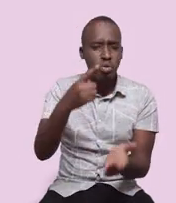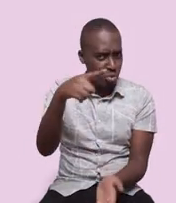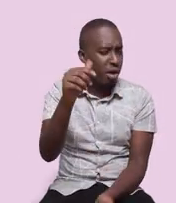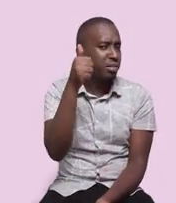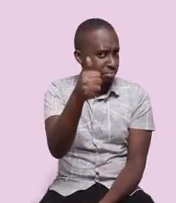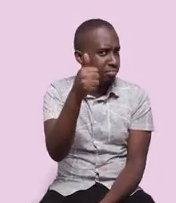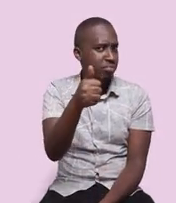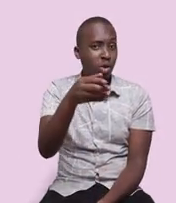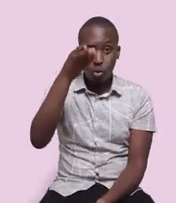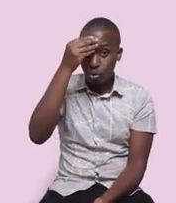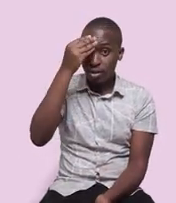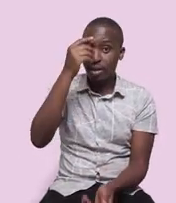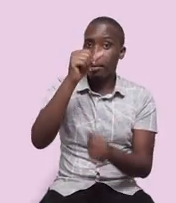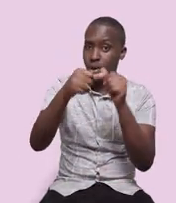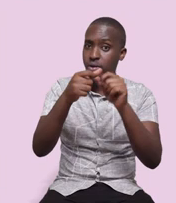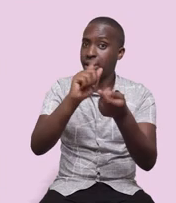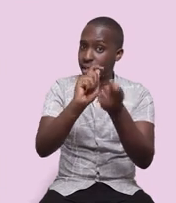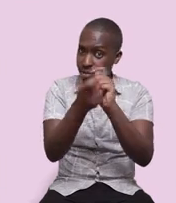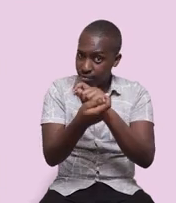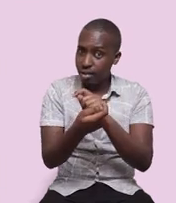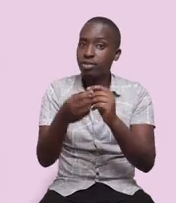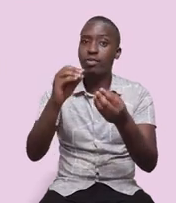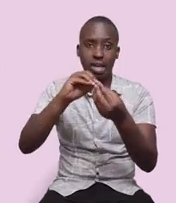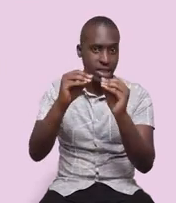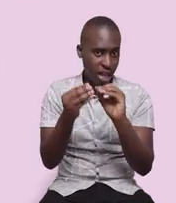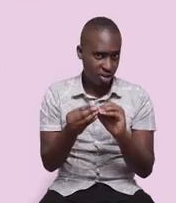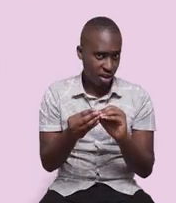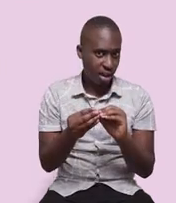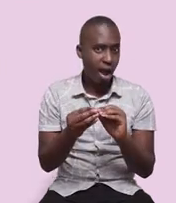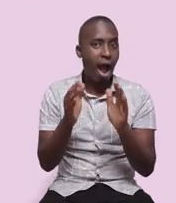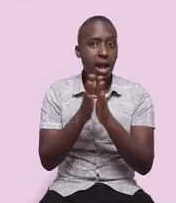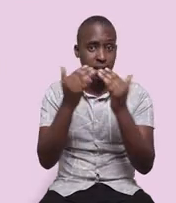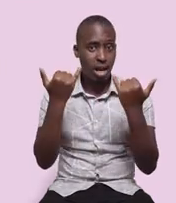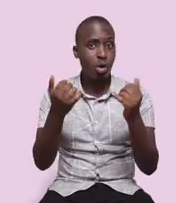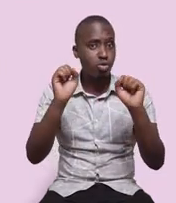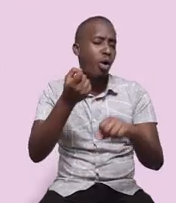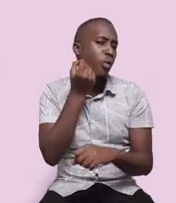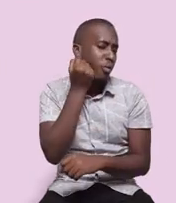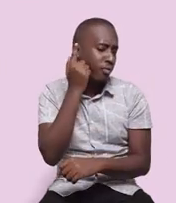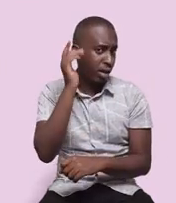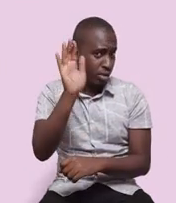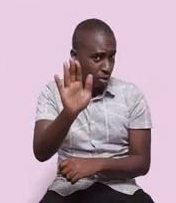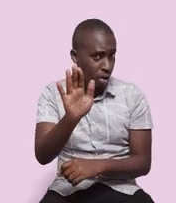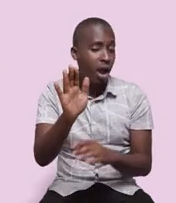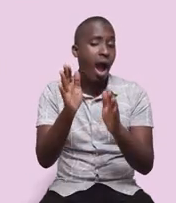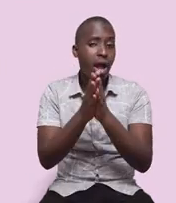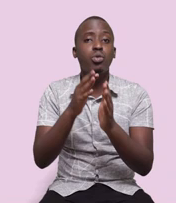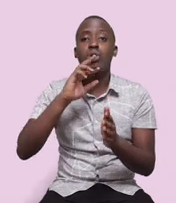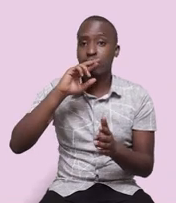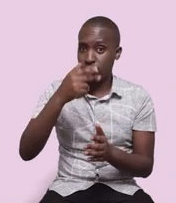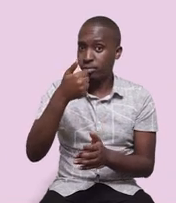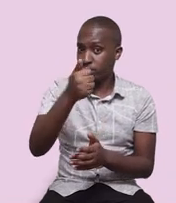Right, you have learned the inverse of an integer. Now you can understand it and